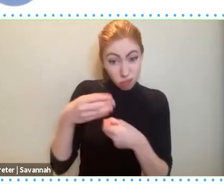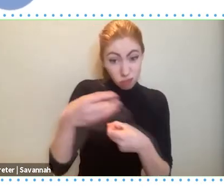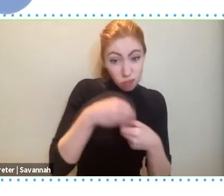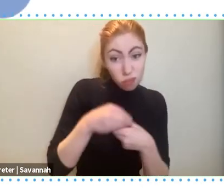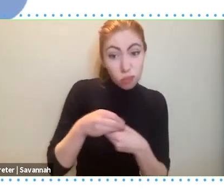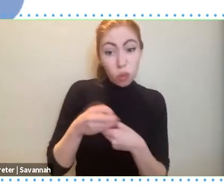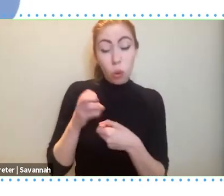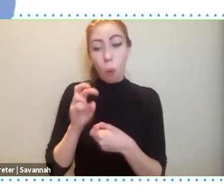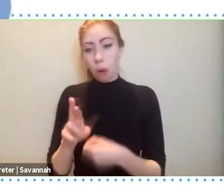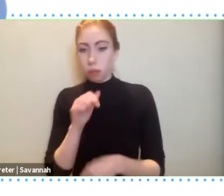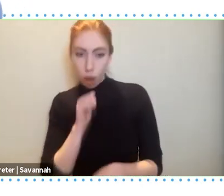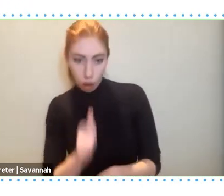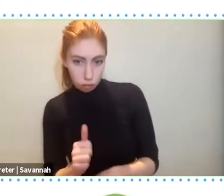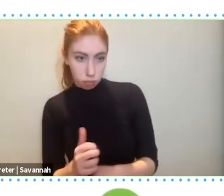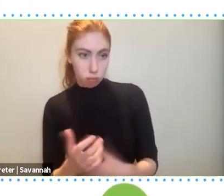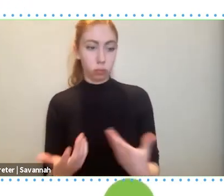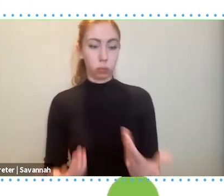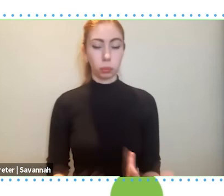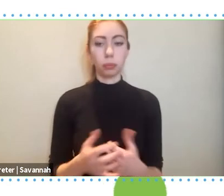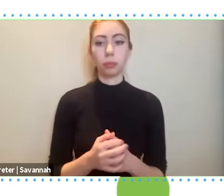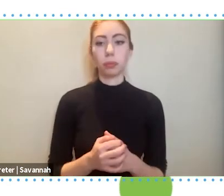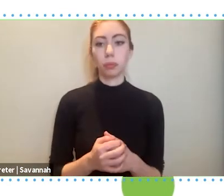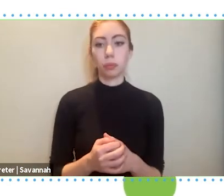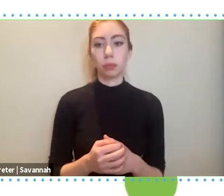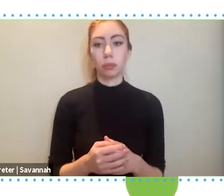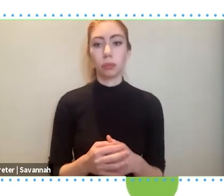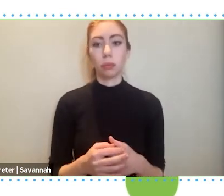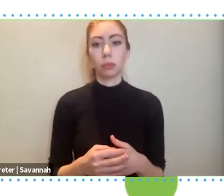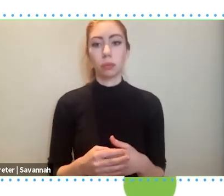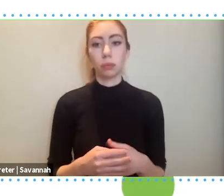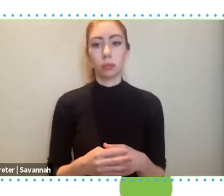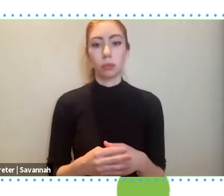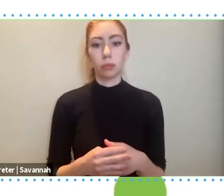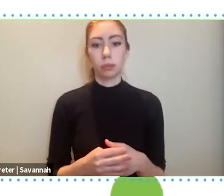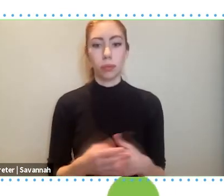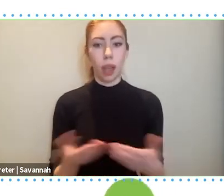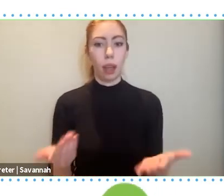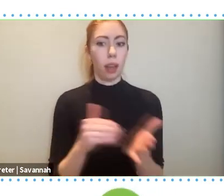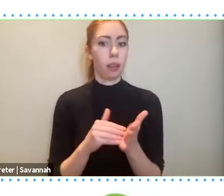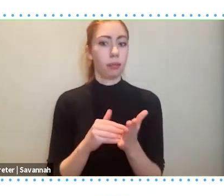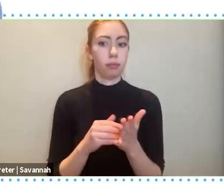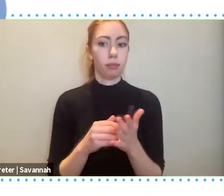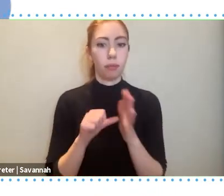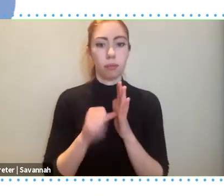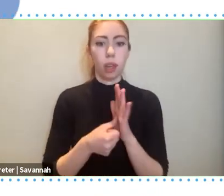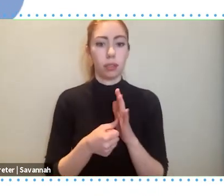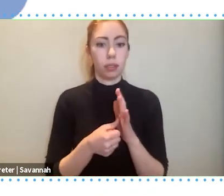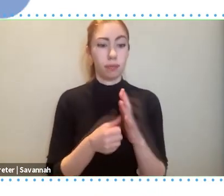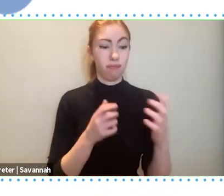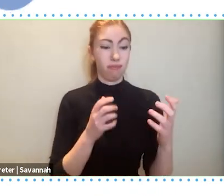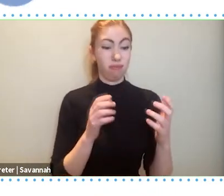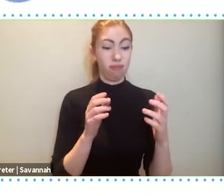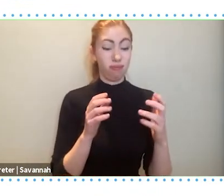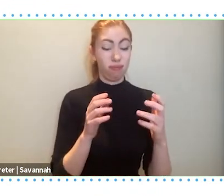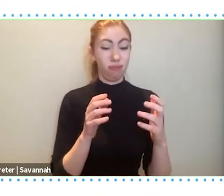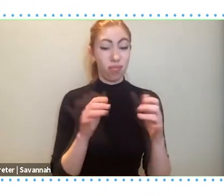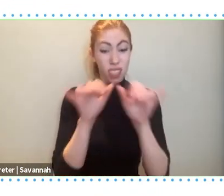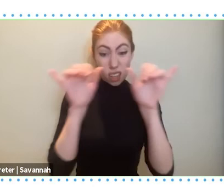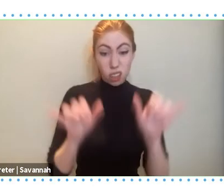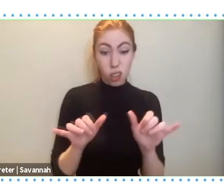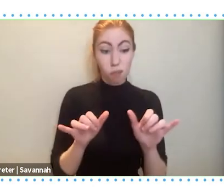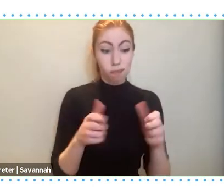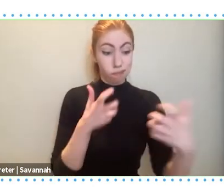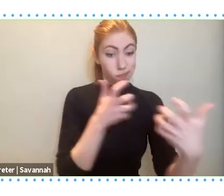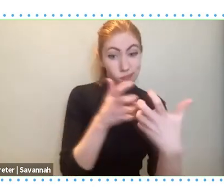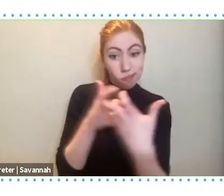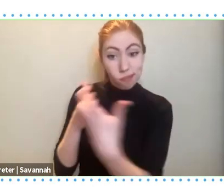this idea of really crafting, again, a kind of one size fits one model. So, and on that